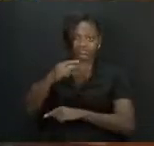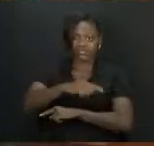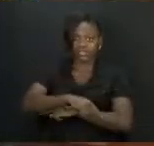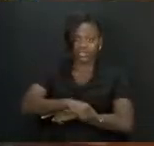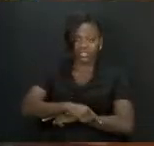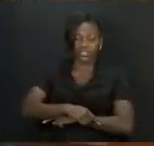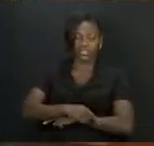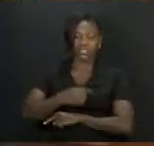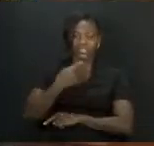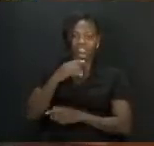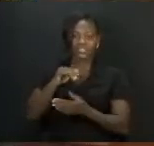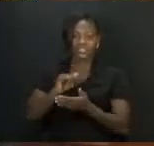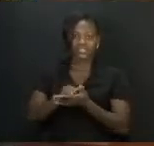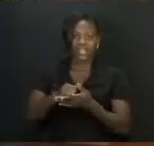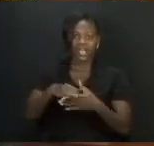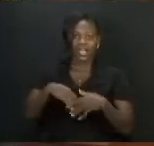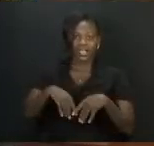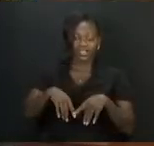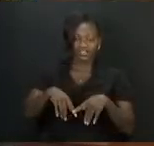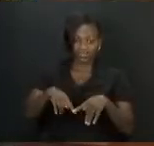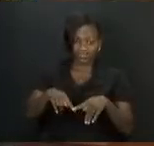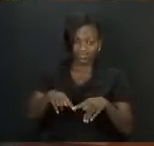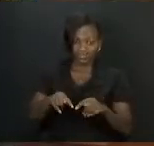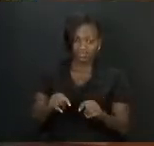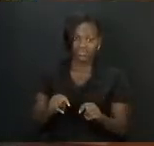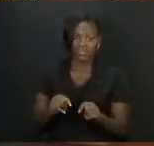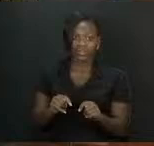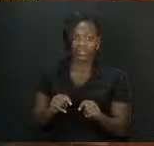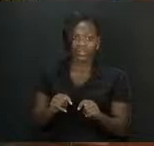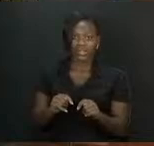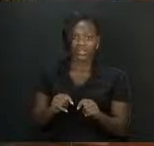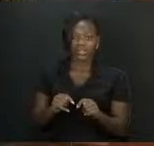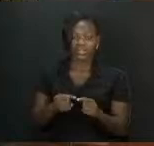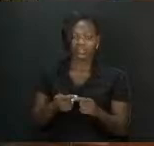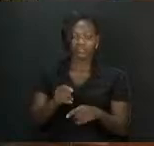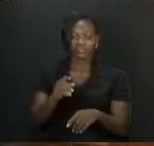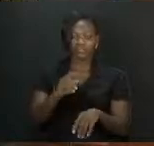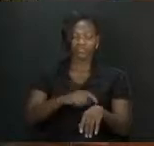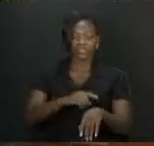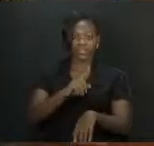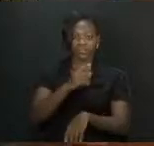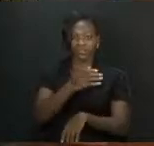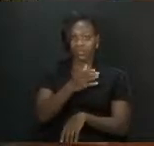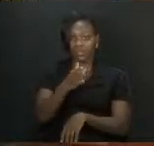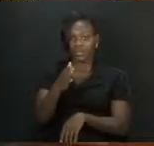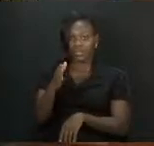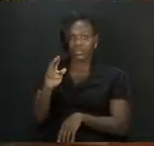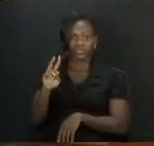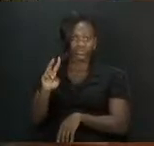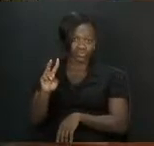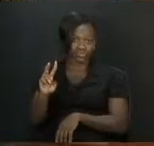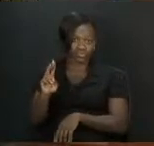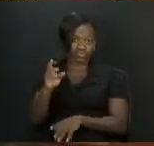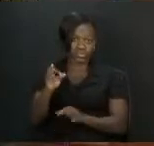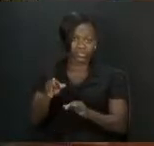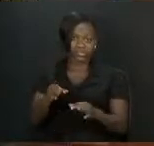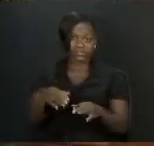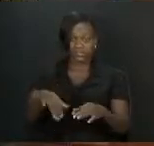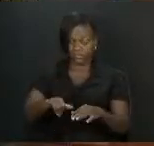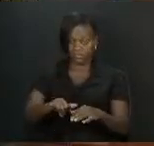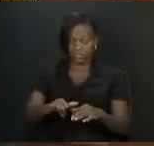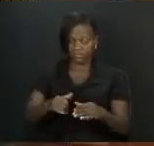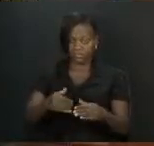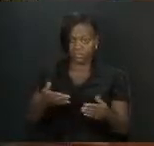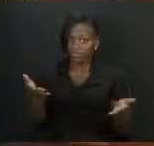make himself available from 1 up to 2 o'clock. If the House is still in session, he